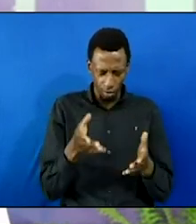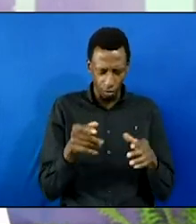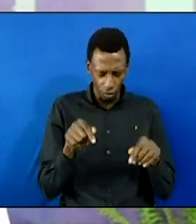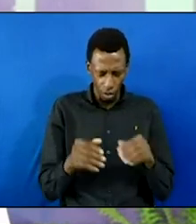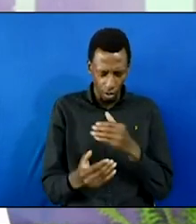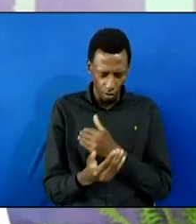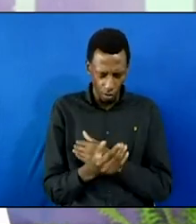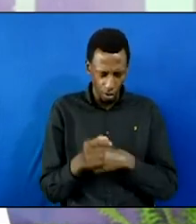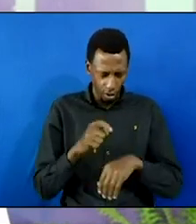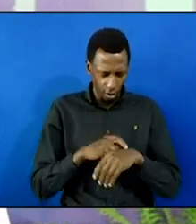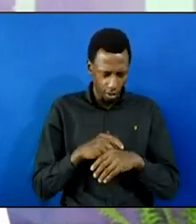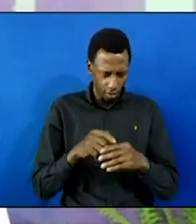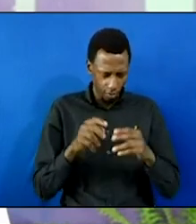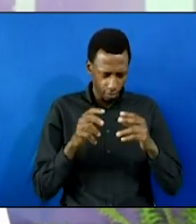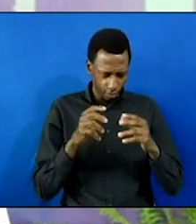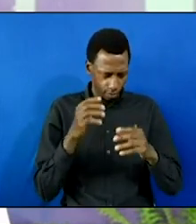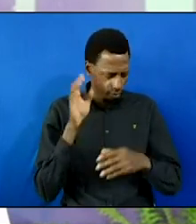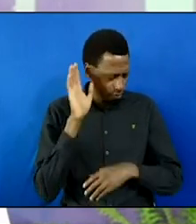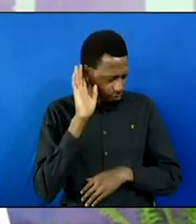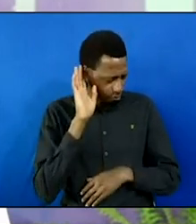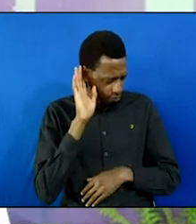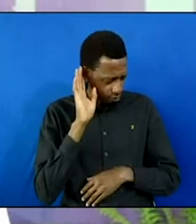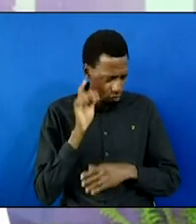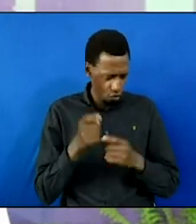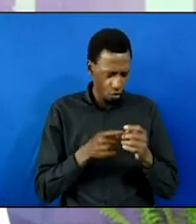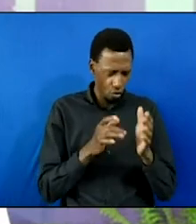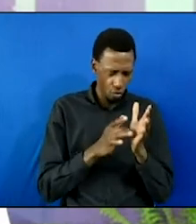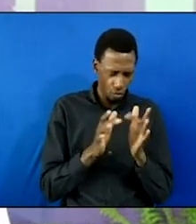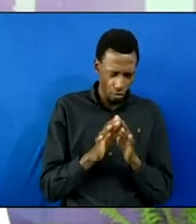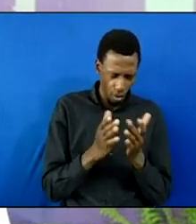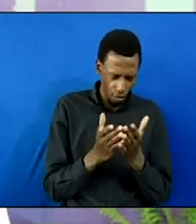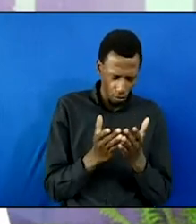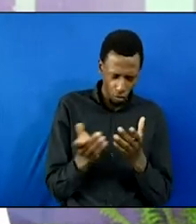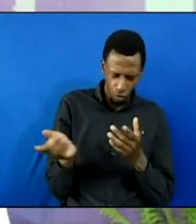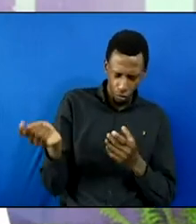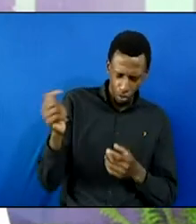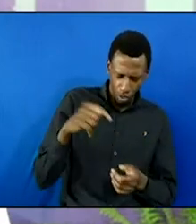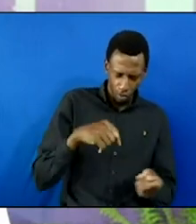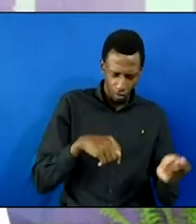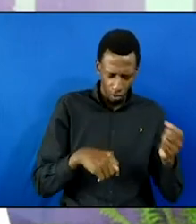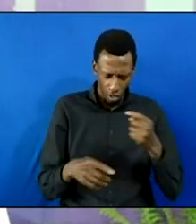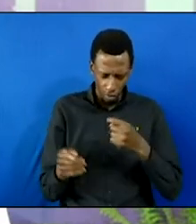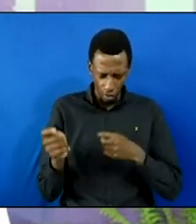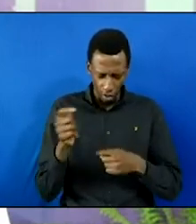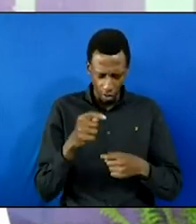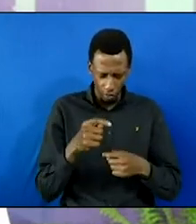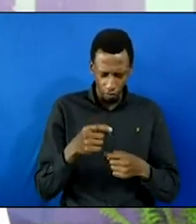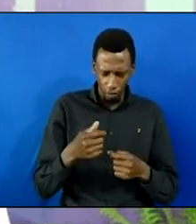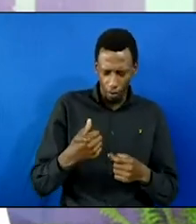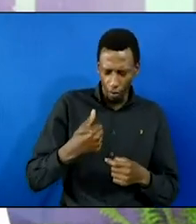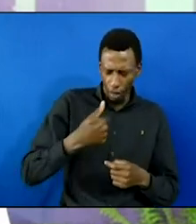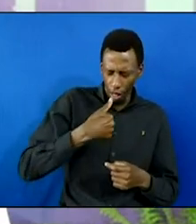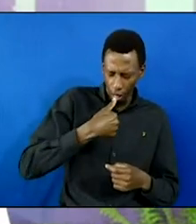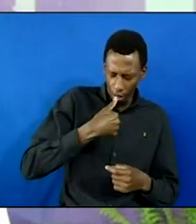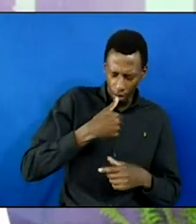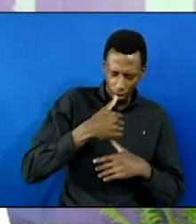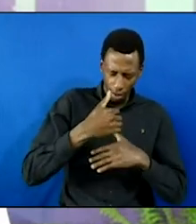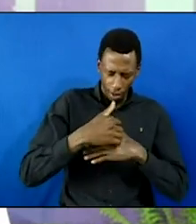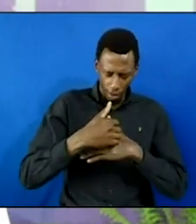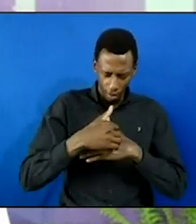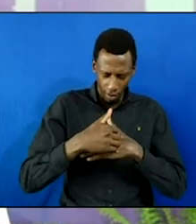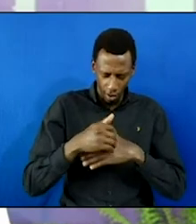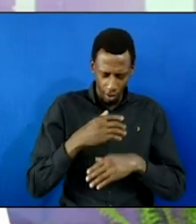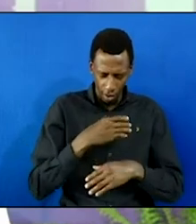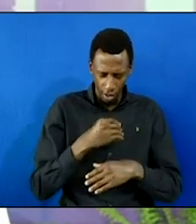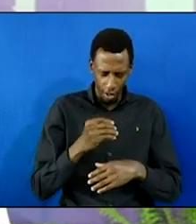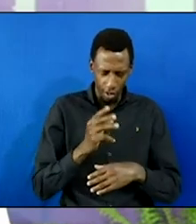we consider this portion of the scripture and come to partake of the bread and the wine, the